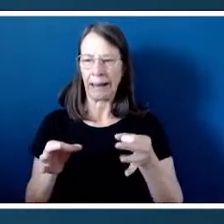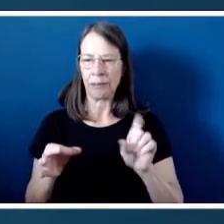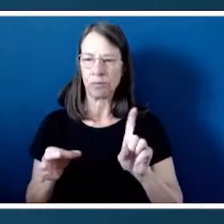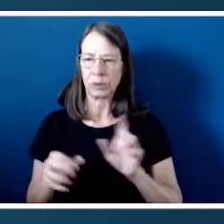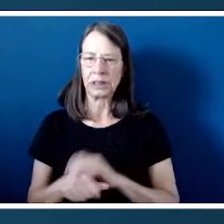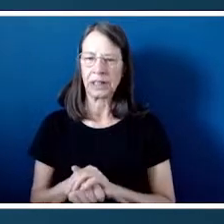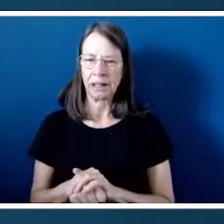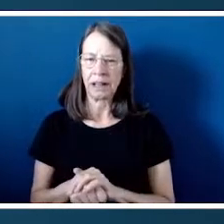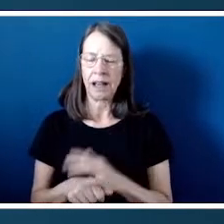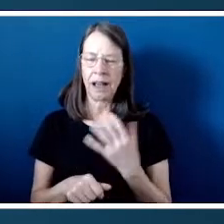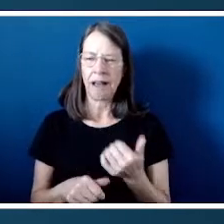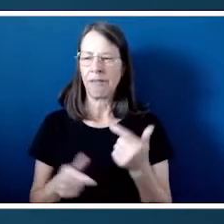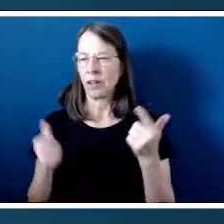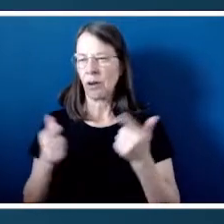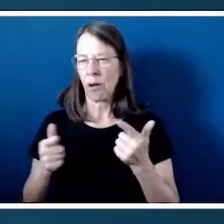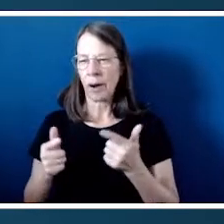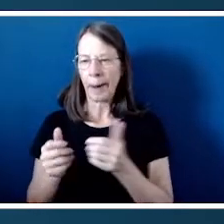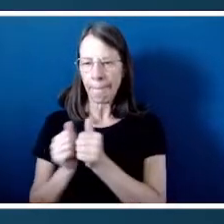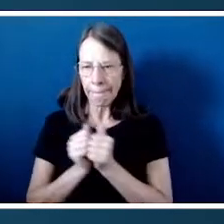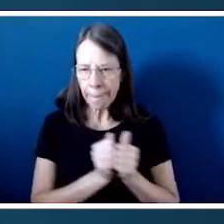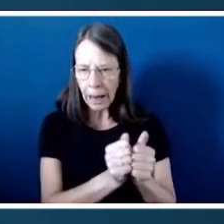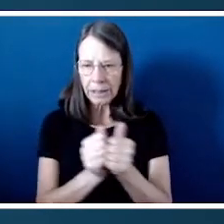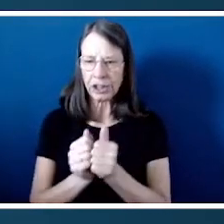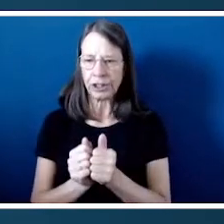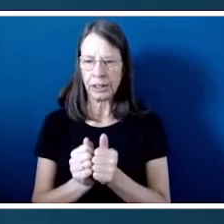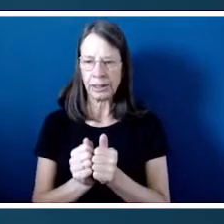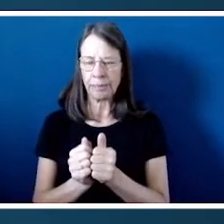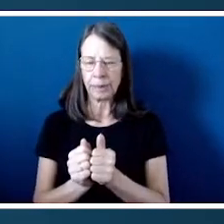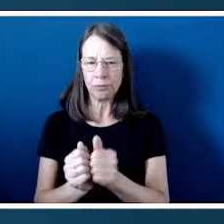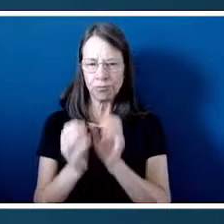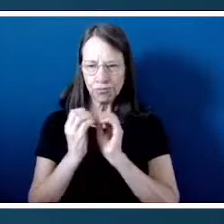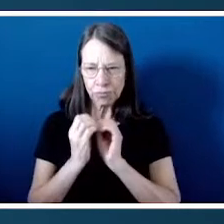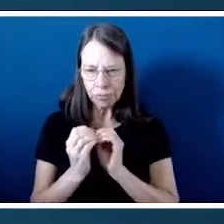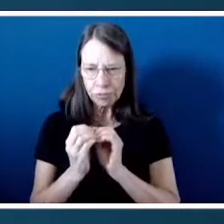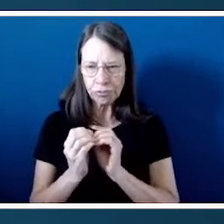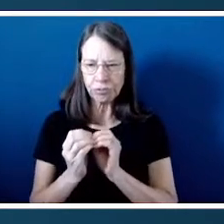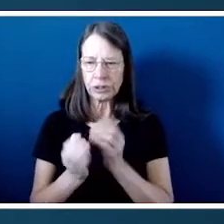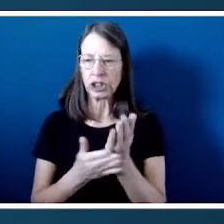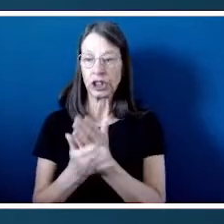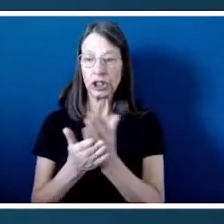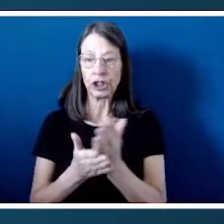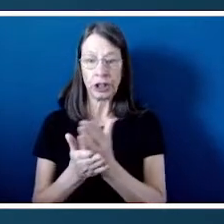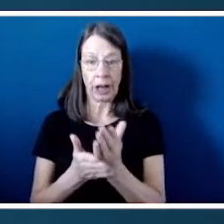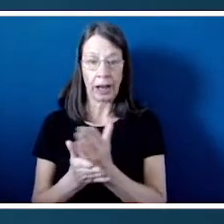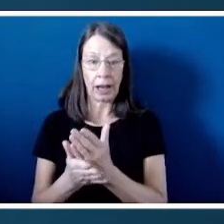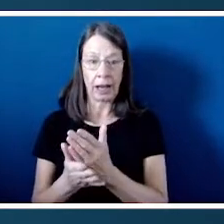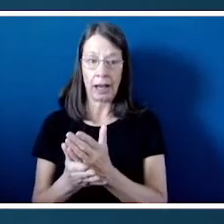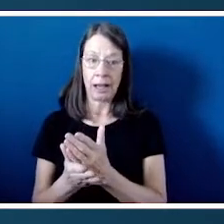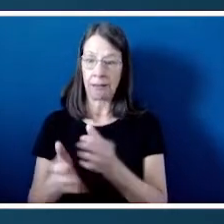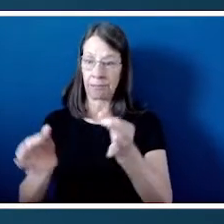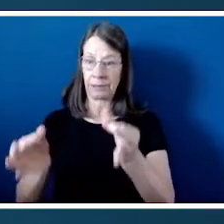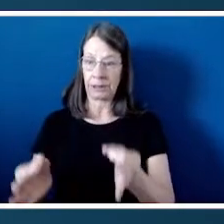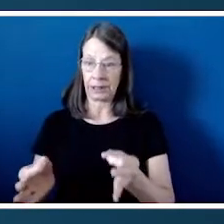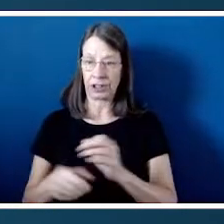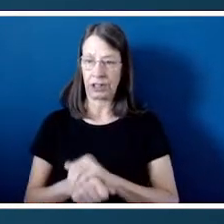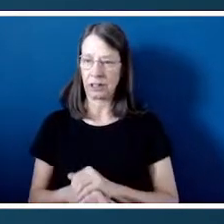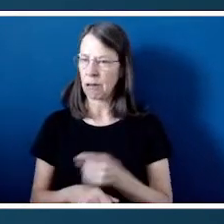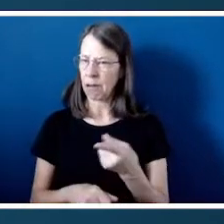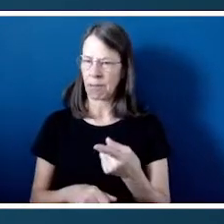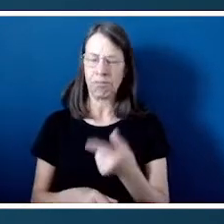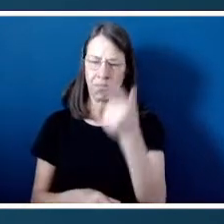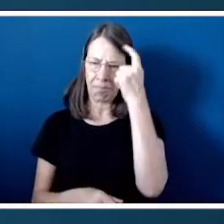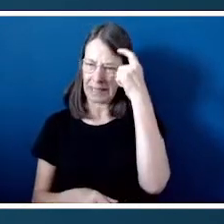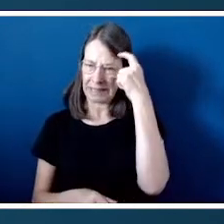shared decision-making. And that makes absolutely perfect sense.